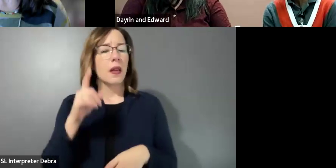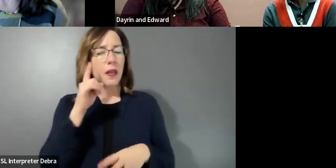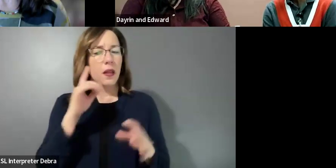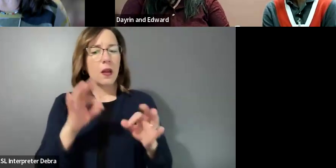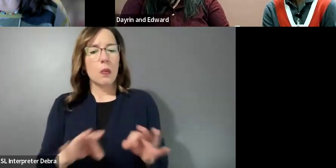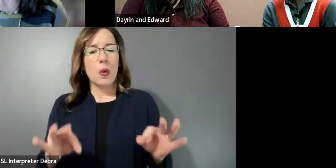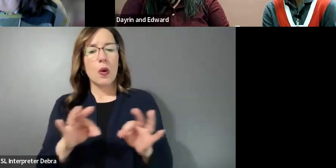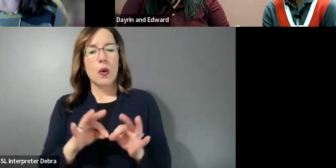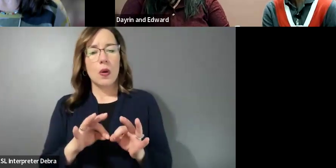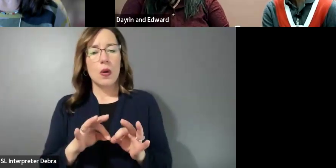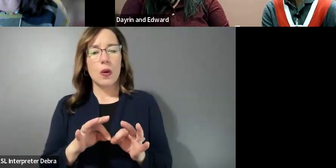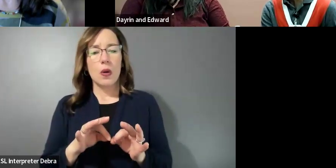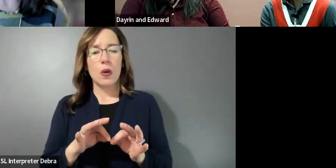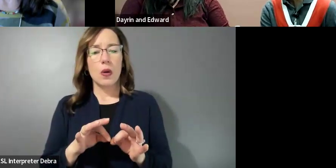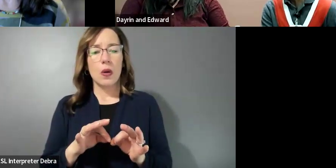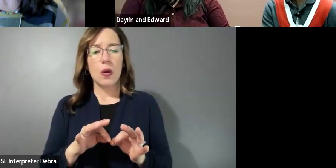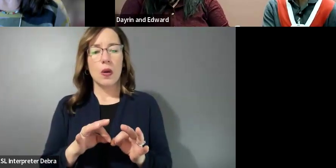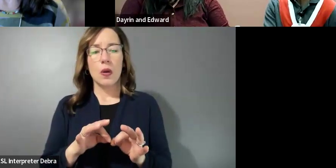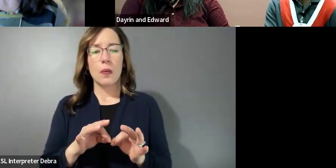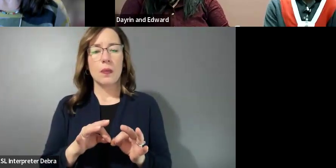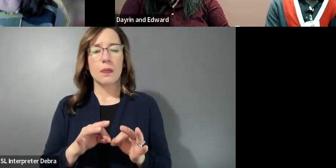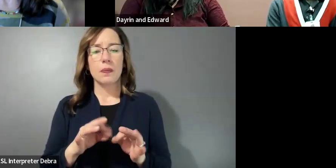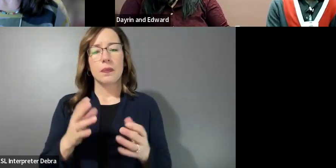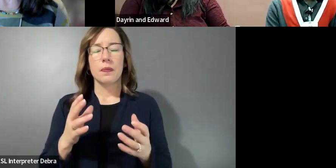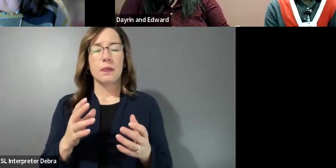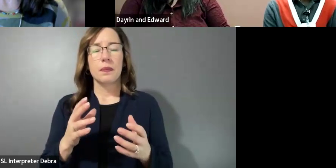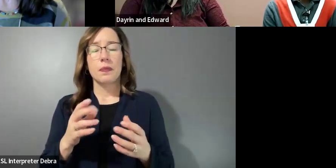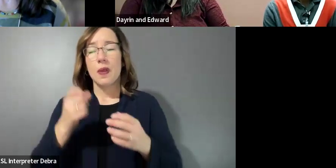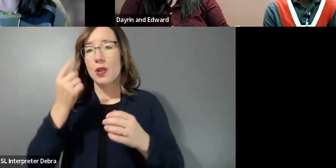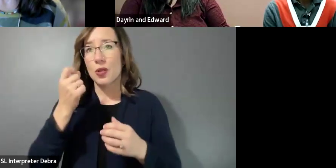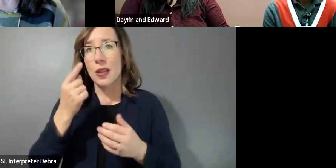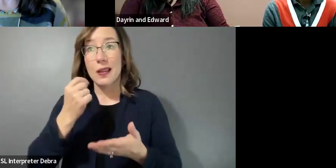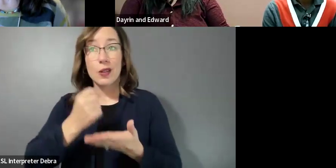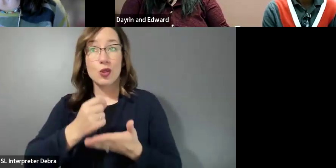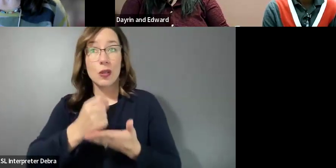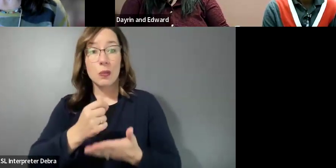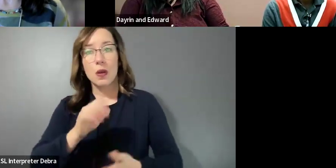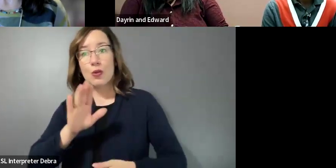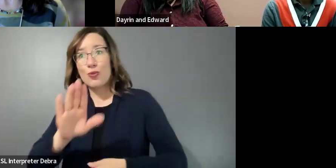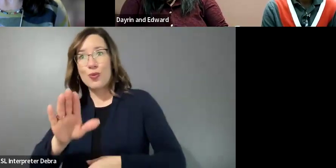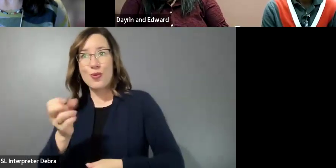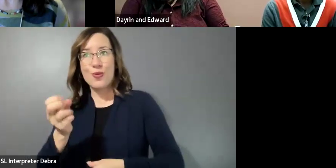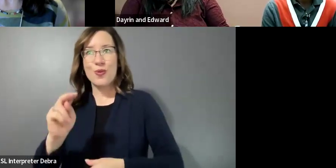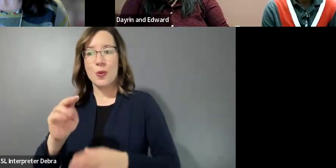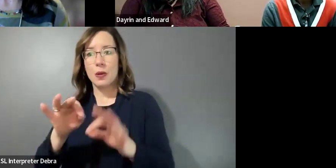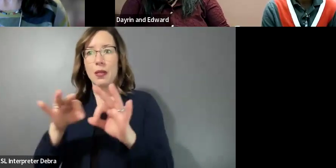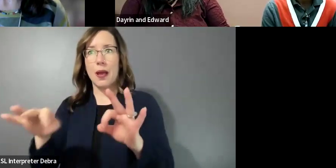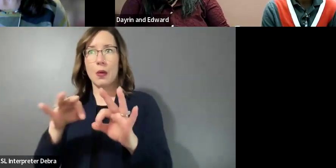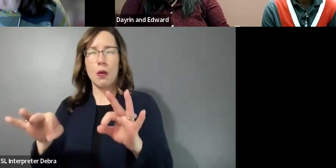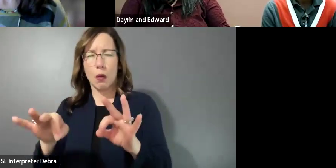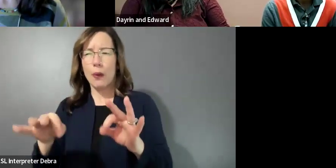important to when you go and understanding the treatments in your own language, it makes a huge difference.